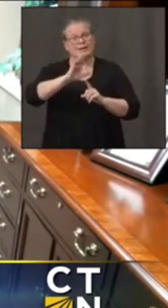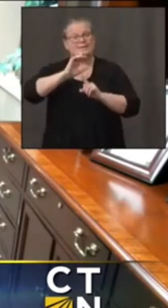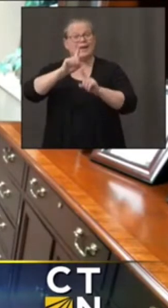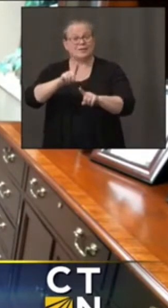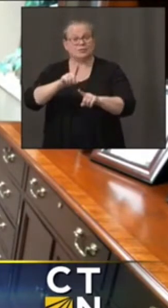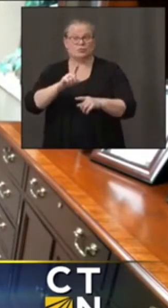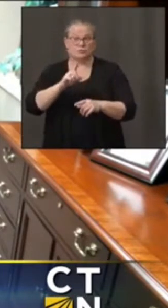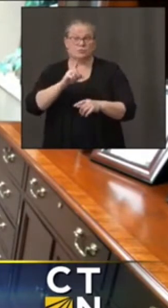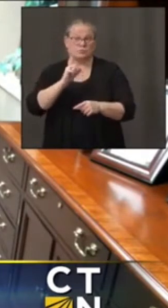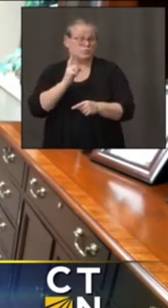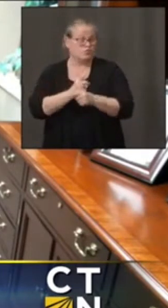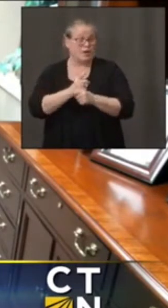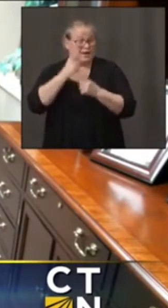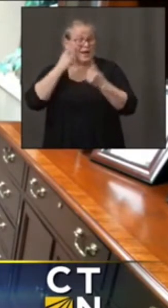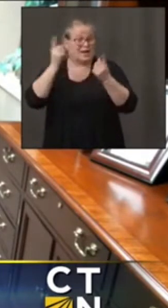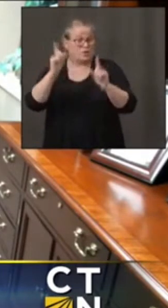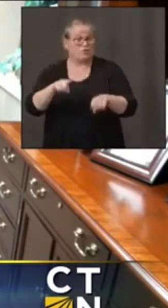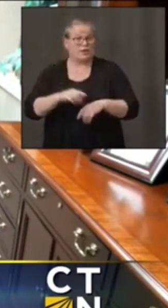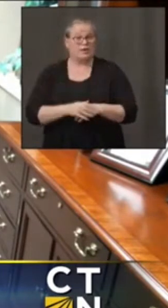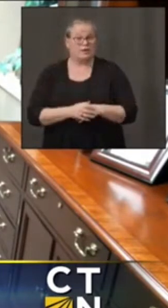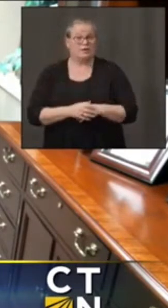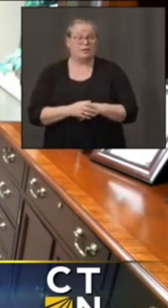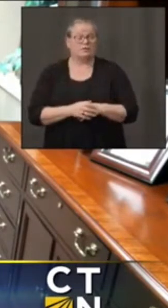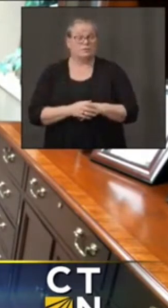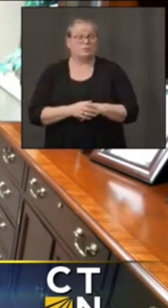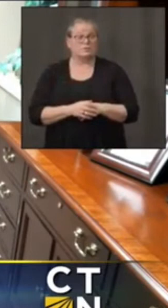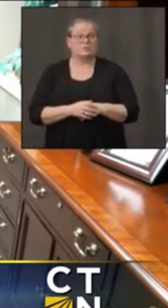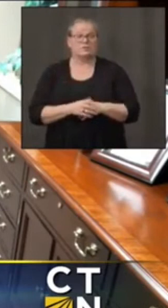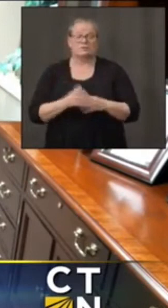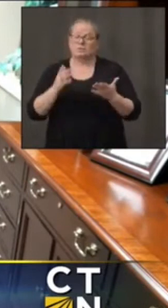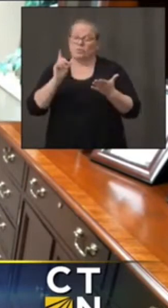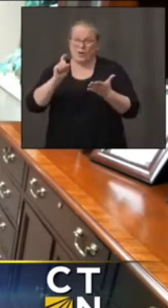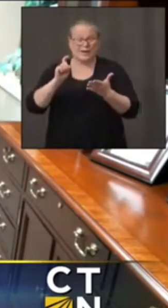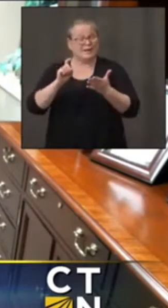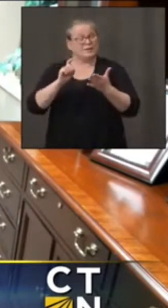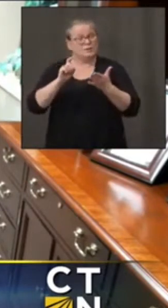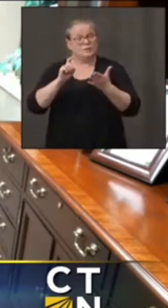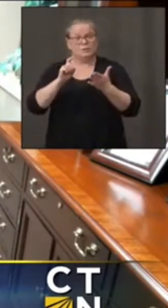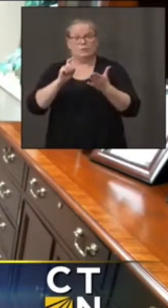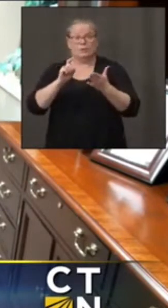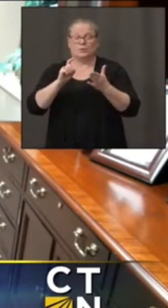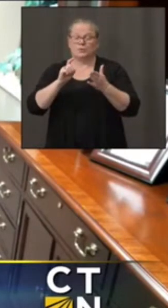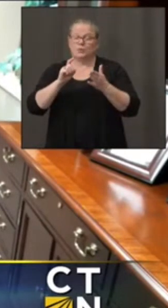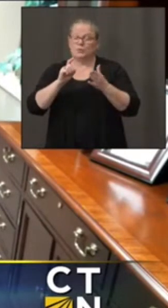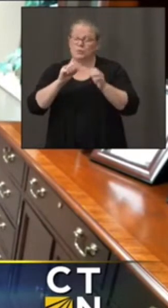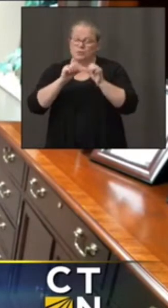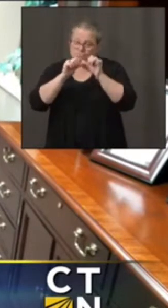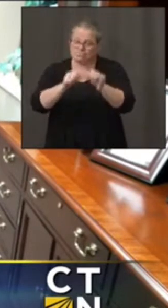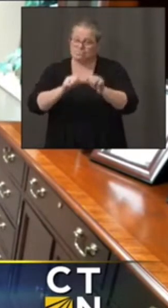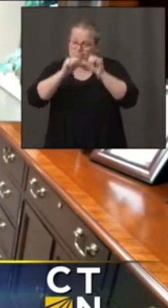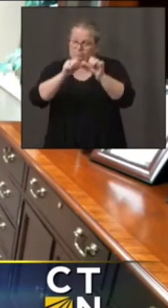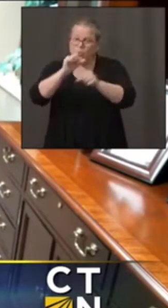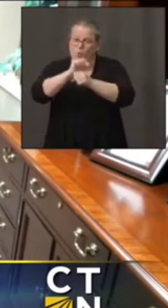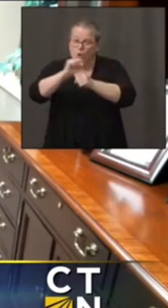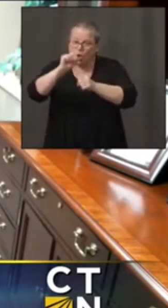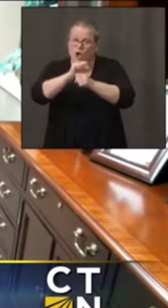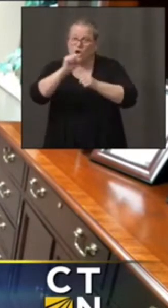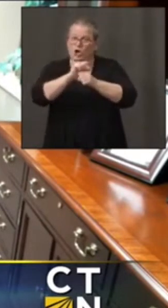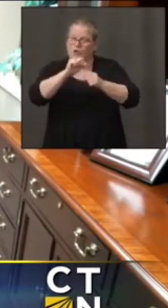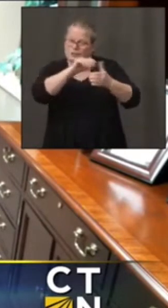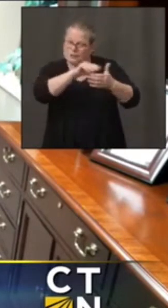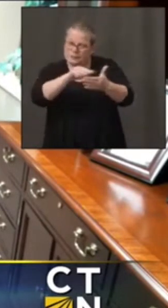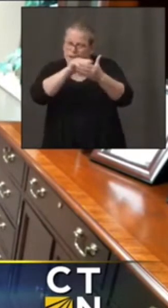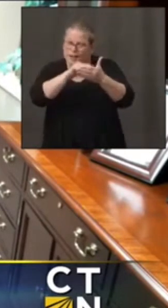correct. We need to keep working on how better to treat this once people